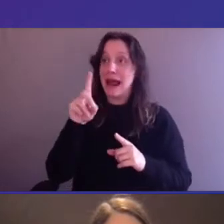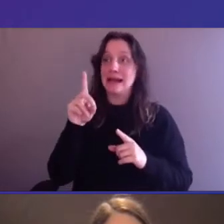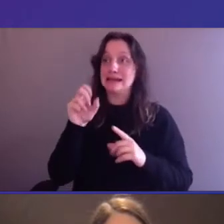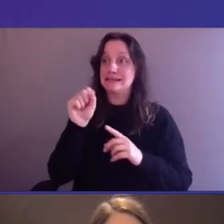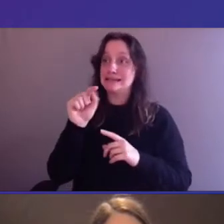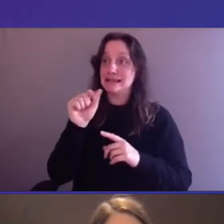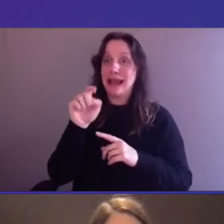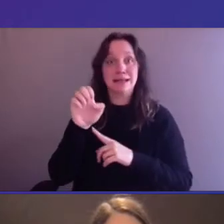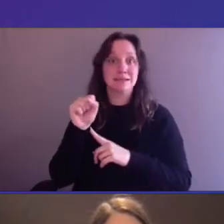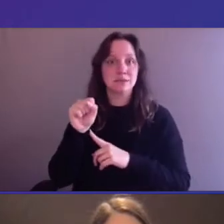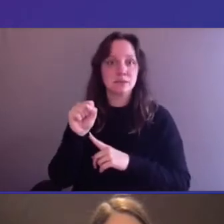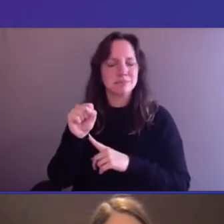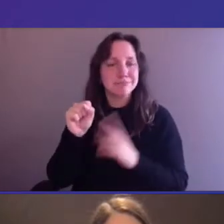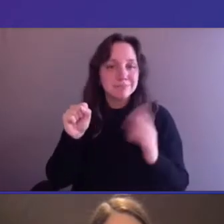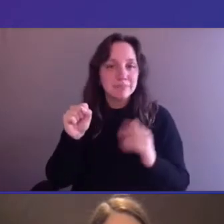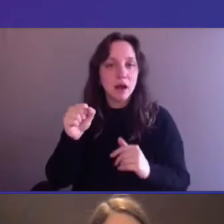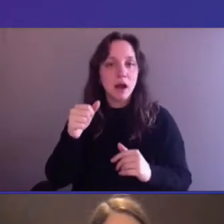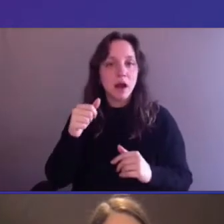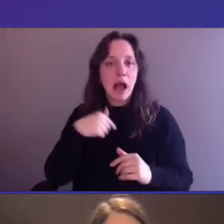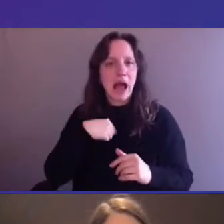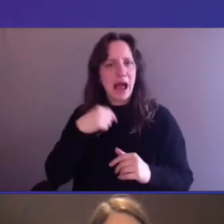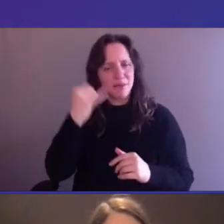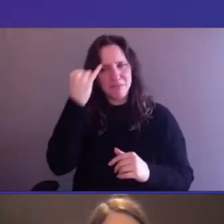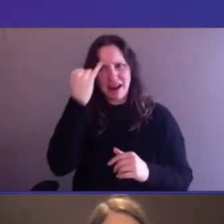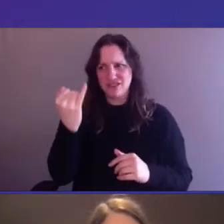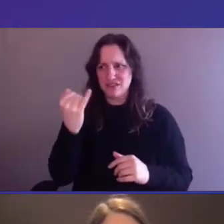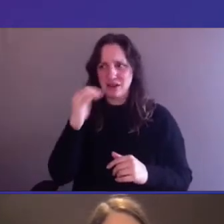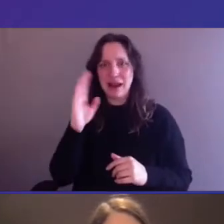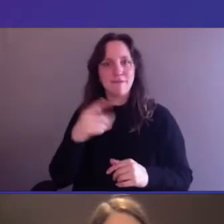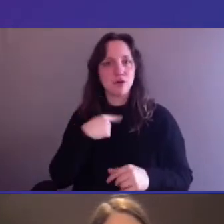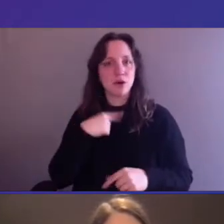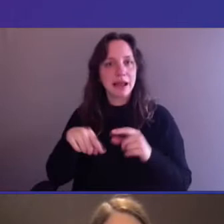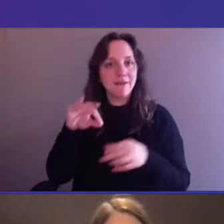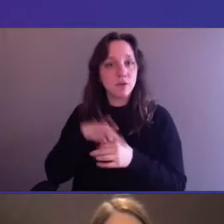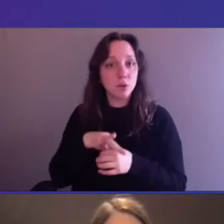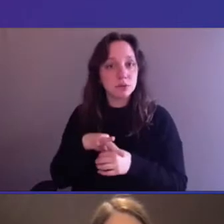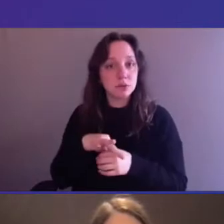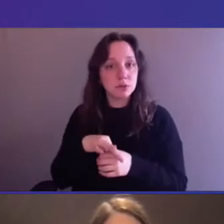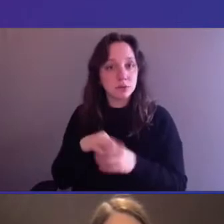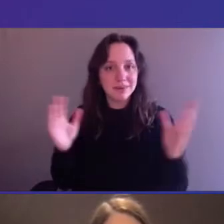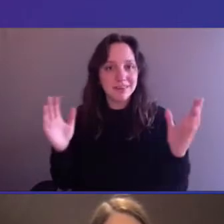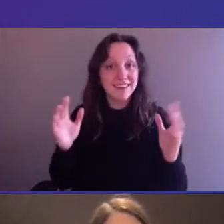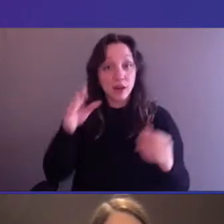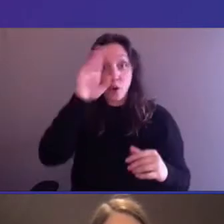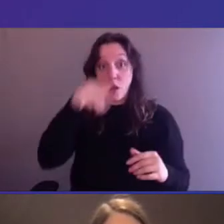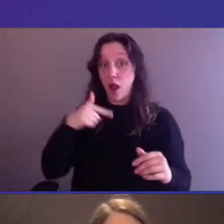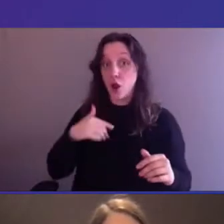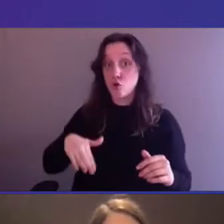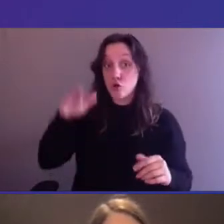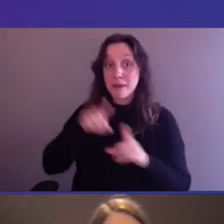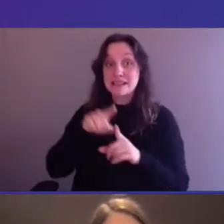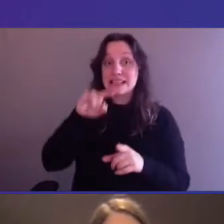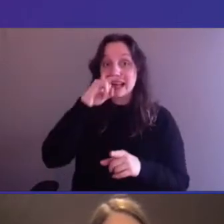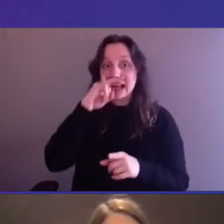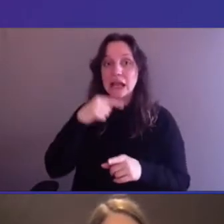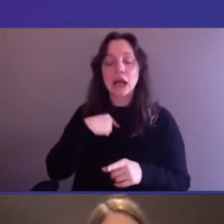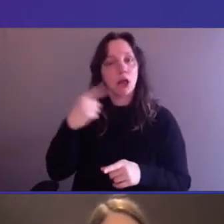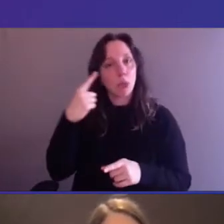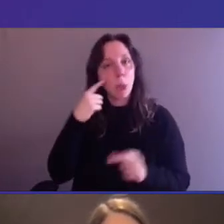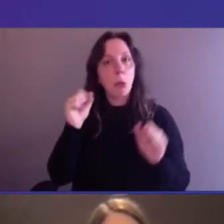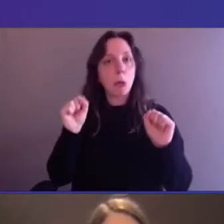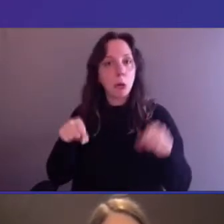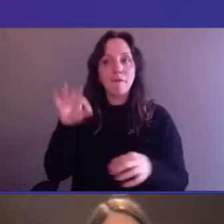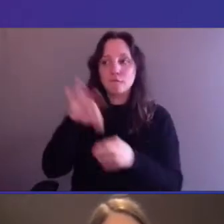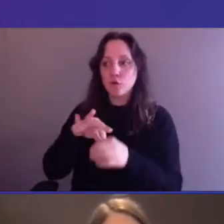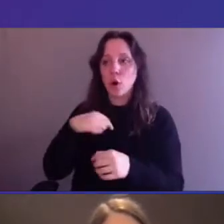thinking that I would ever be able to vote here, which as a kid was my main understanding of how advocacy could work. But as I grew